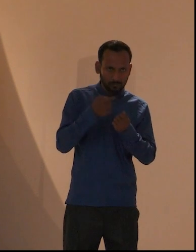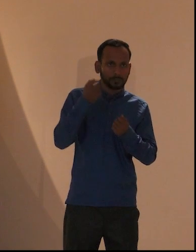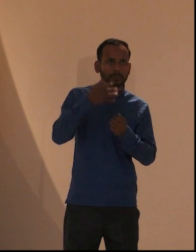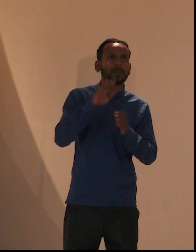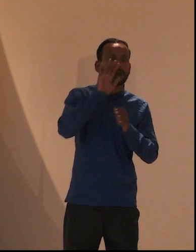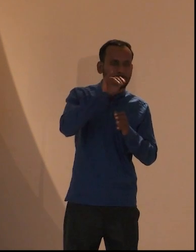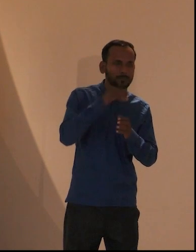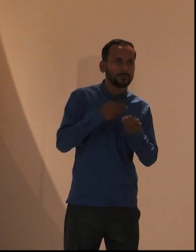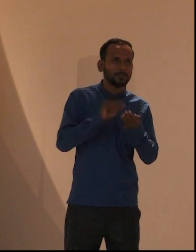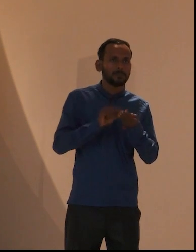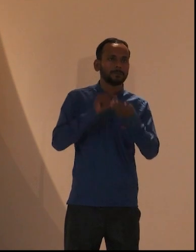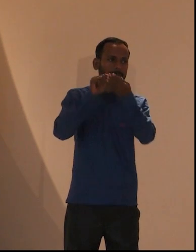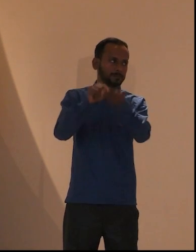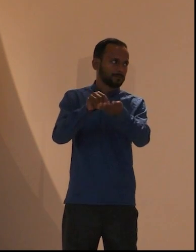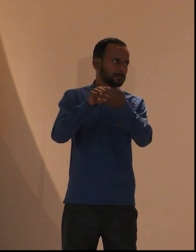restored.